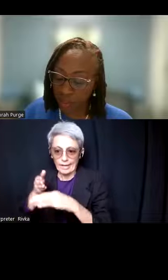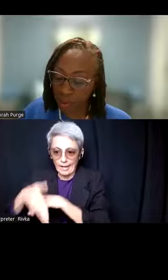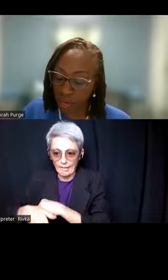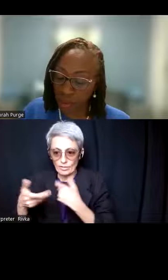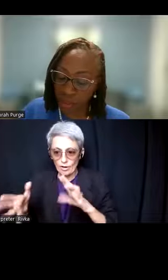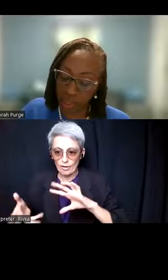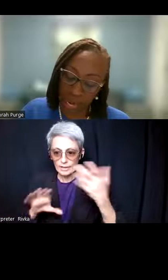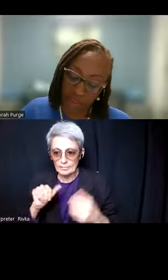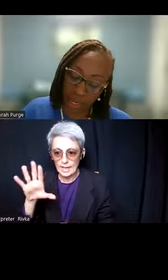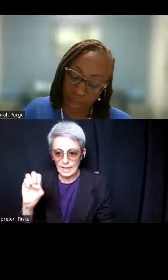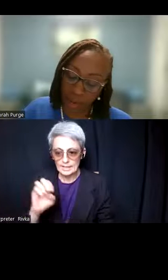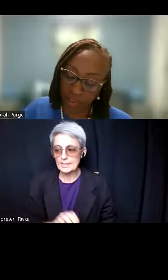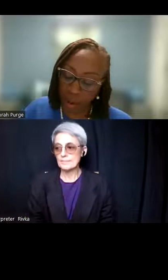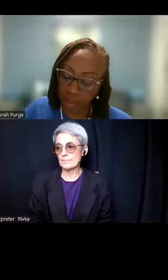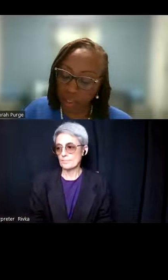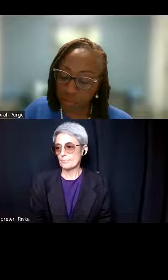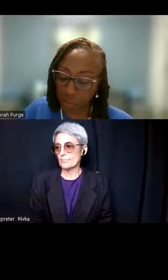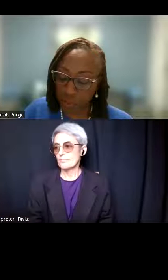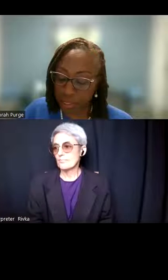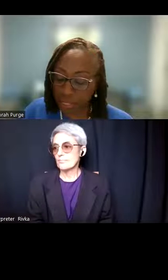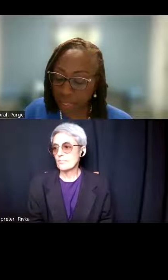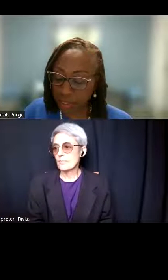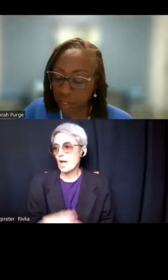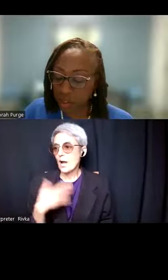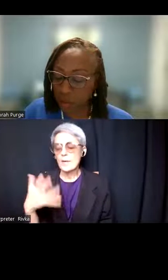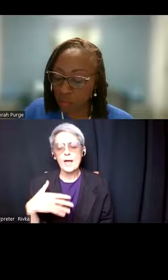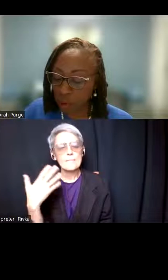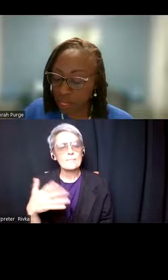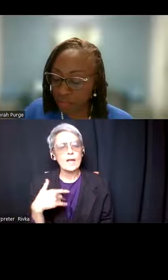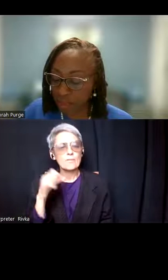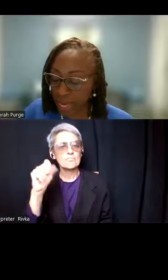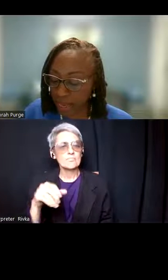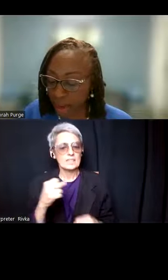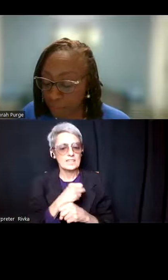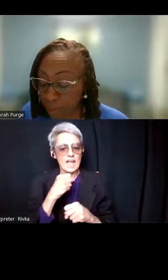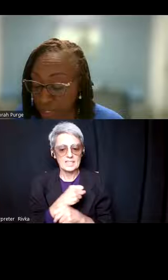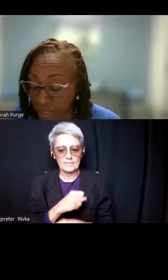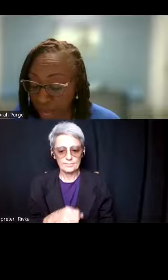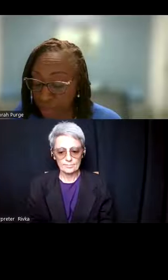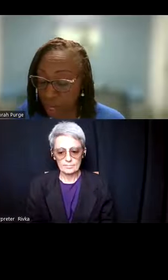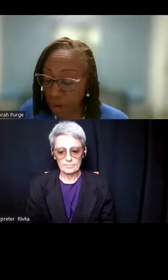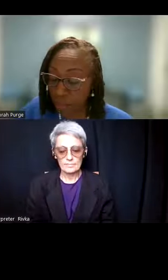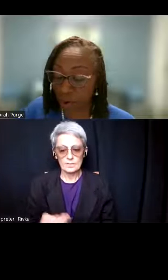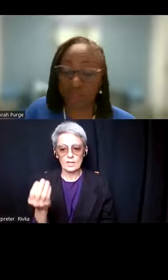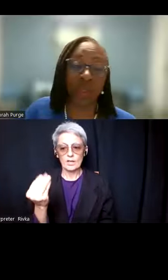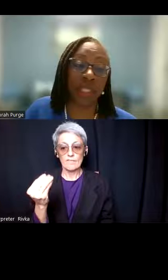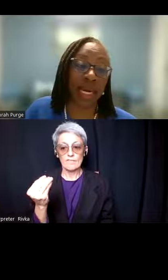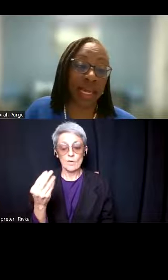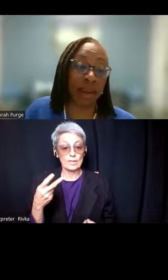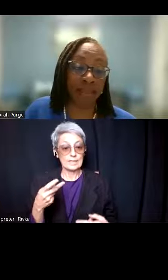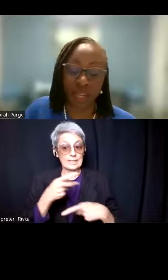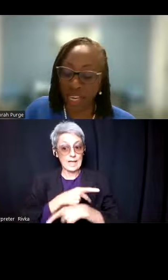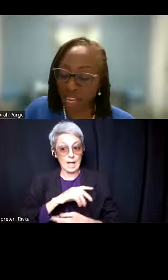just jump around and did just a few of the stats. So 14%, 14 times the number of